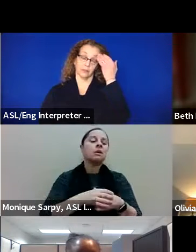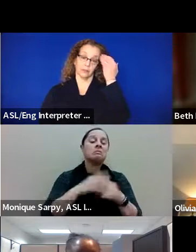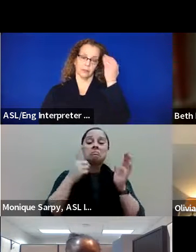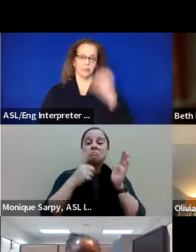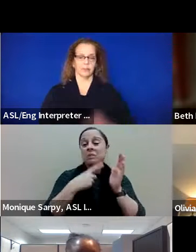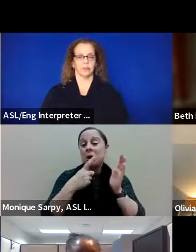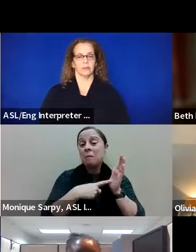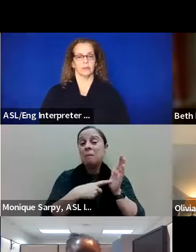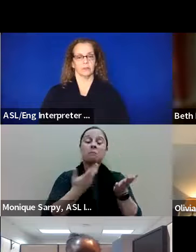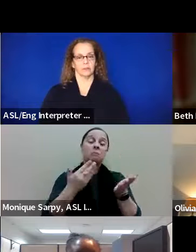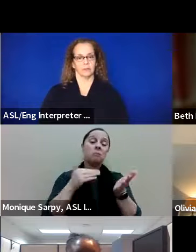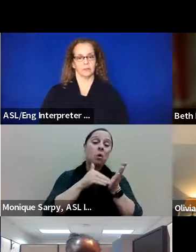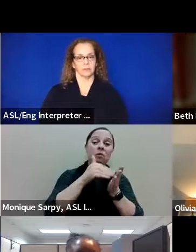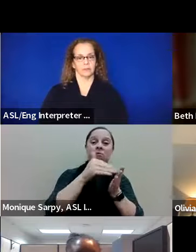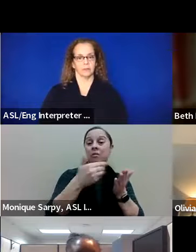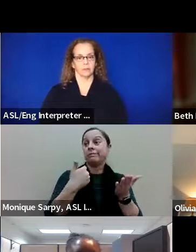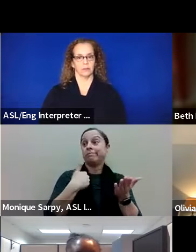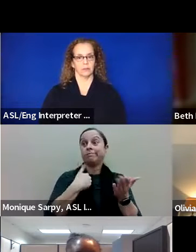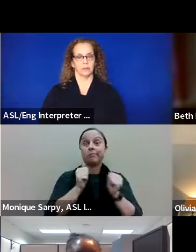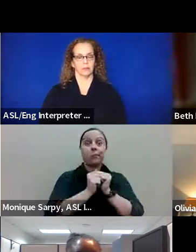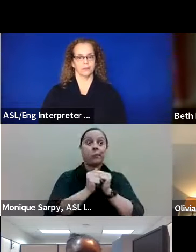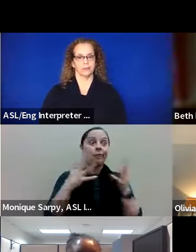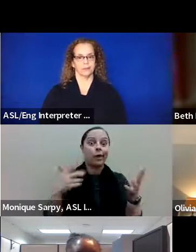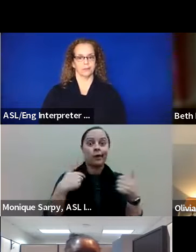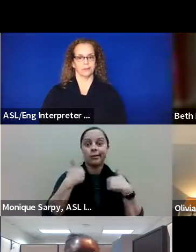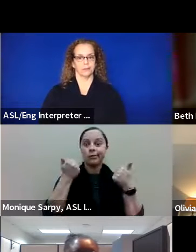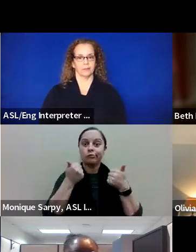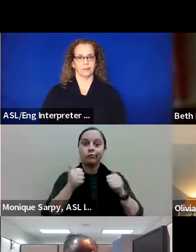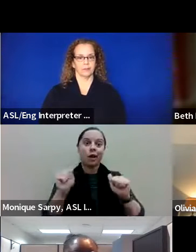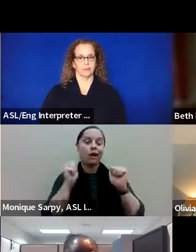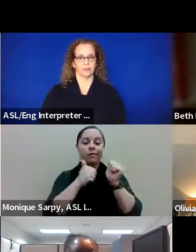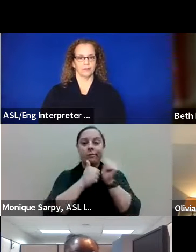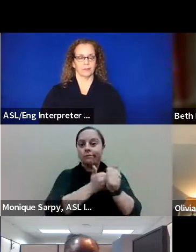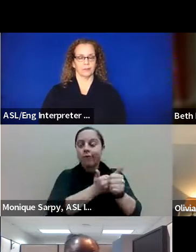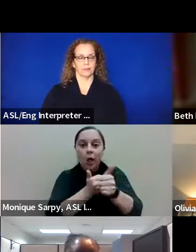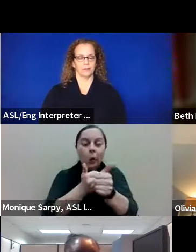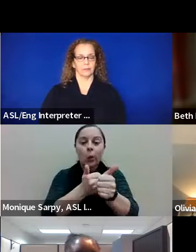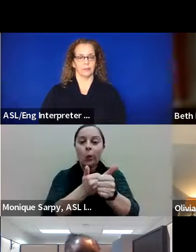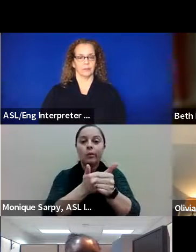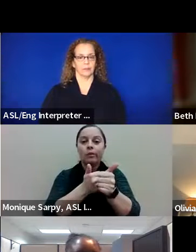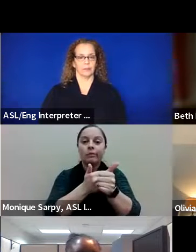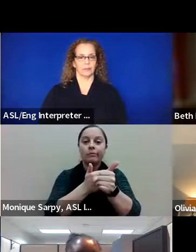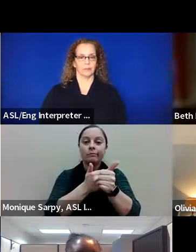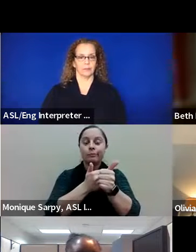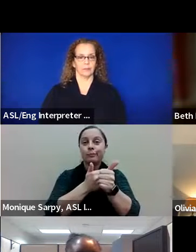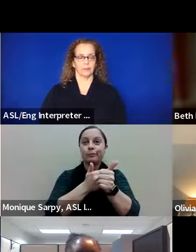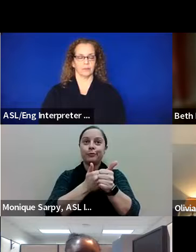times, I may have to just go without and just try to follow along and make my own